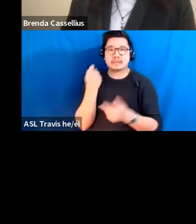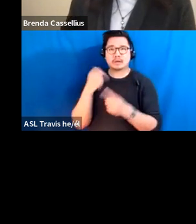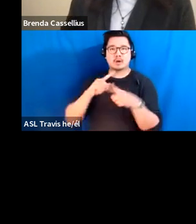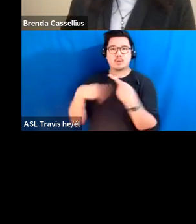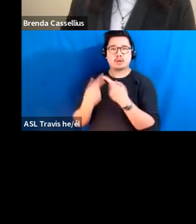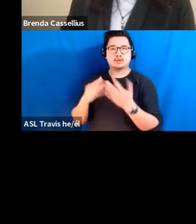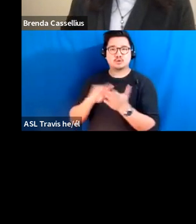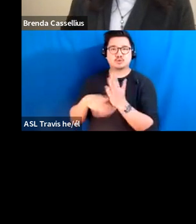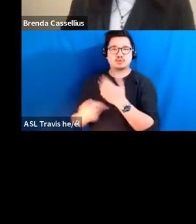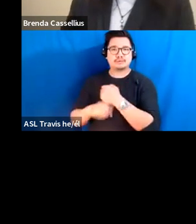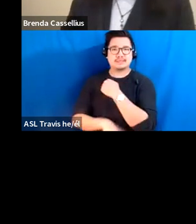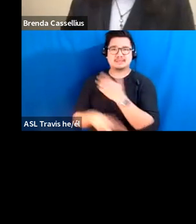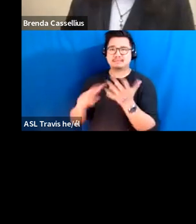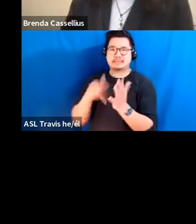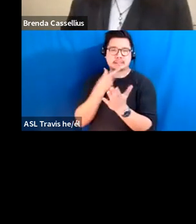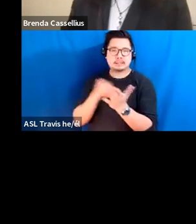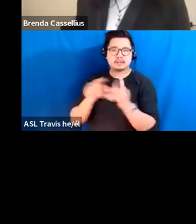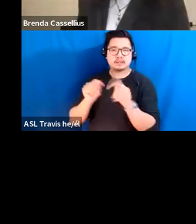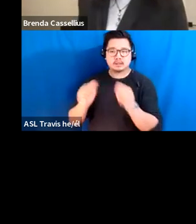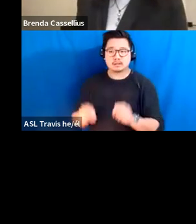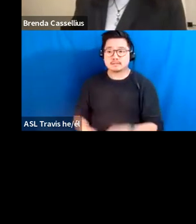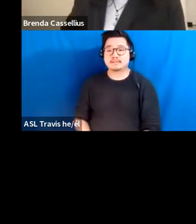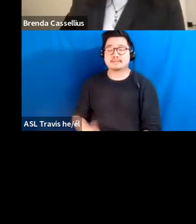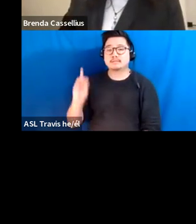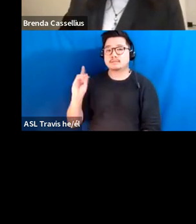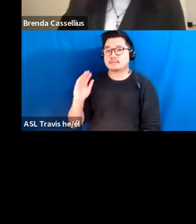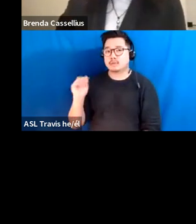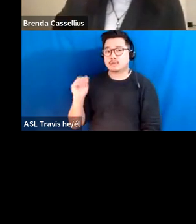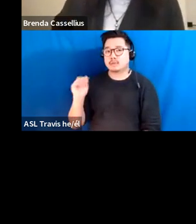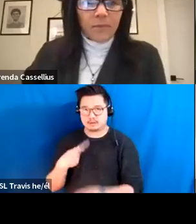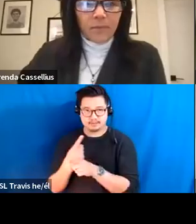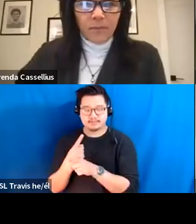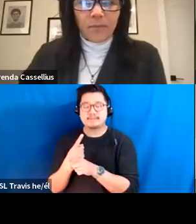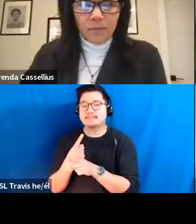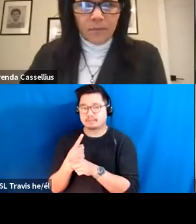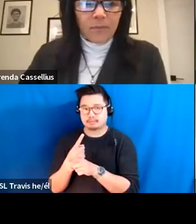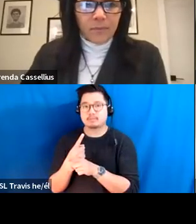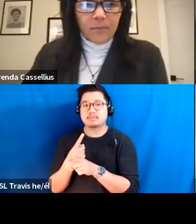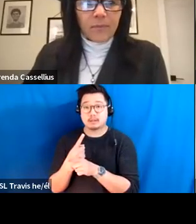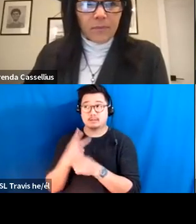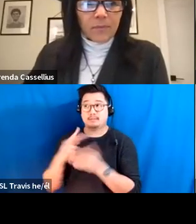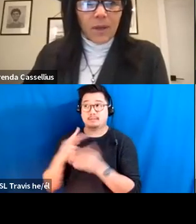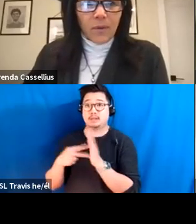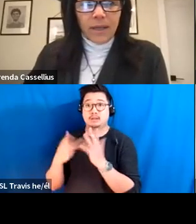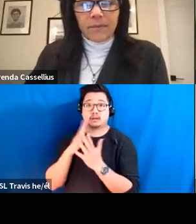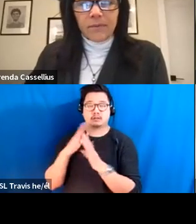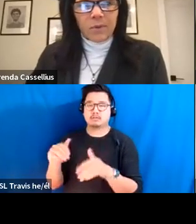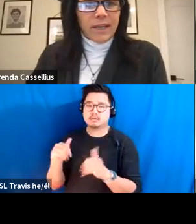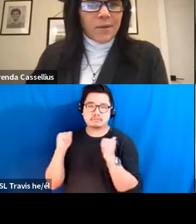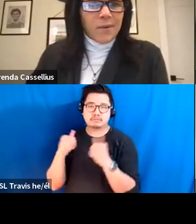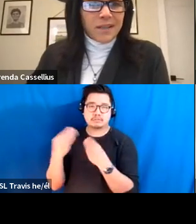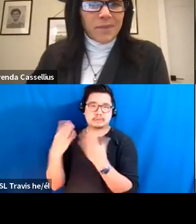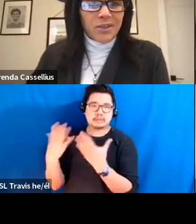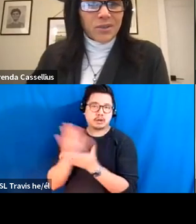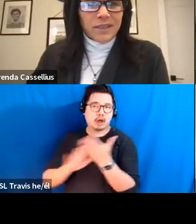transcripted that is correct superintendent we do not release to um to uh colleges into military okay